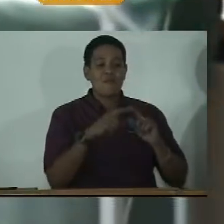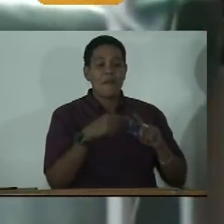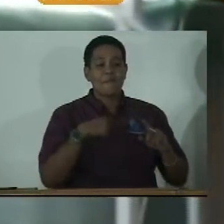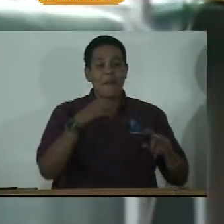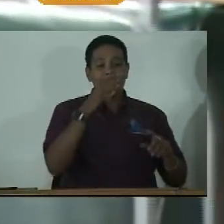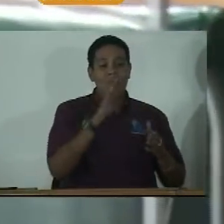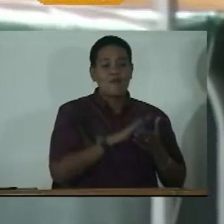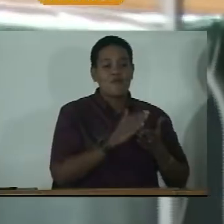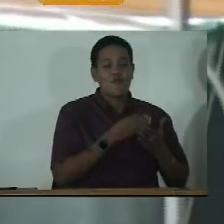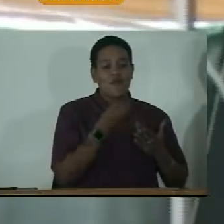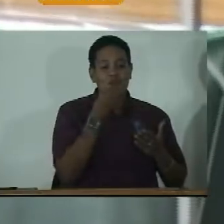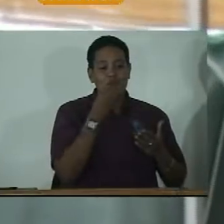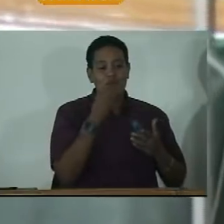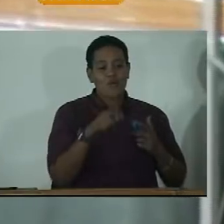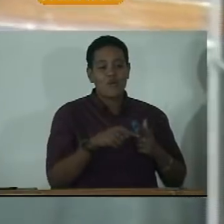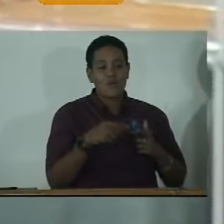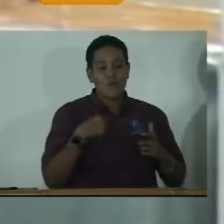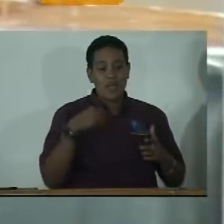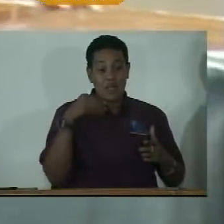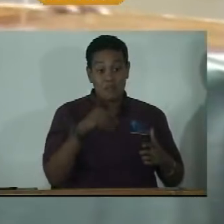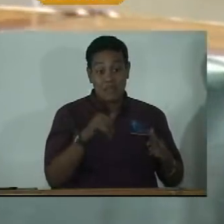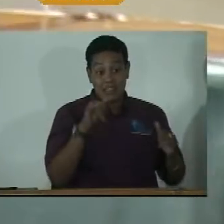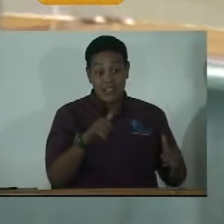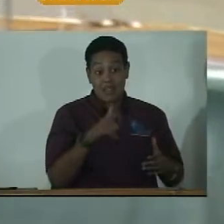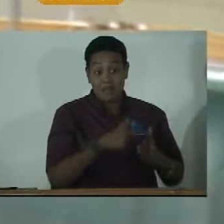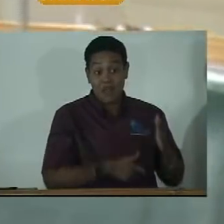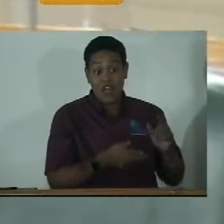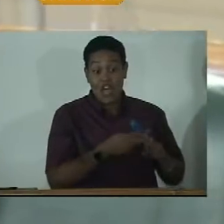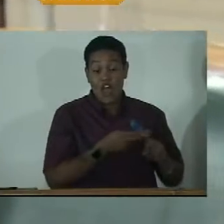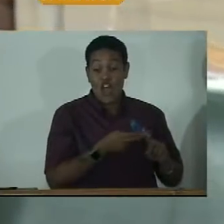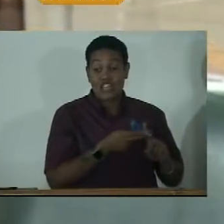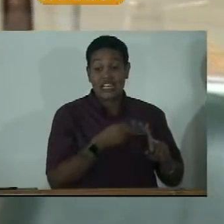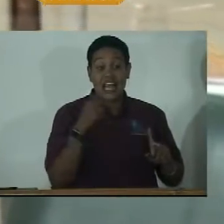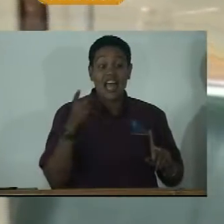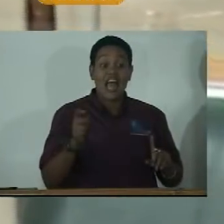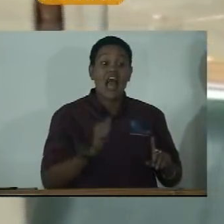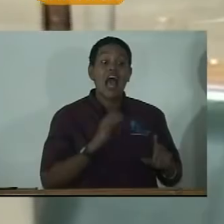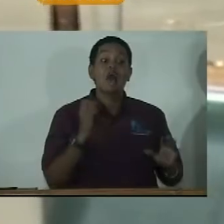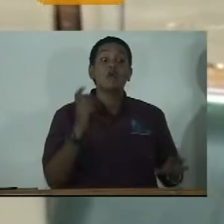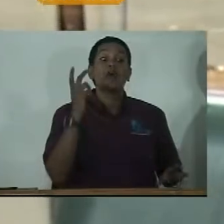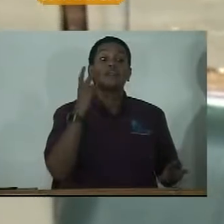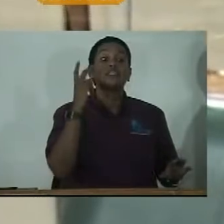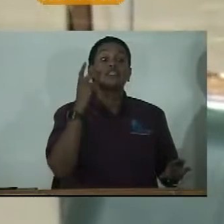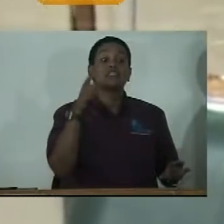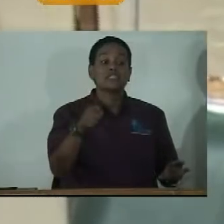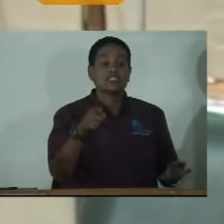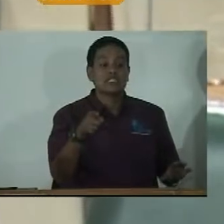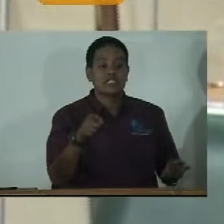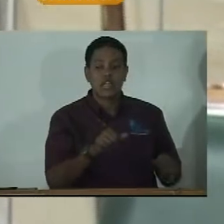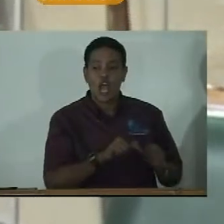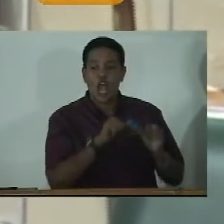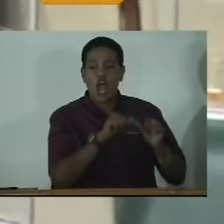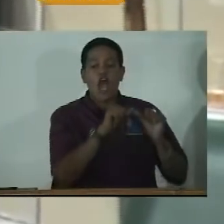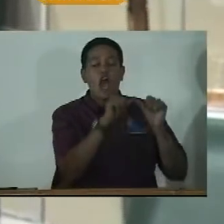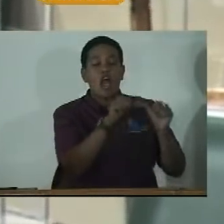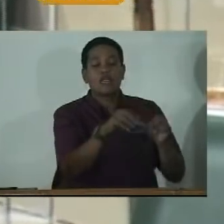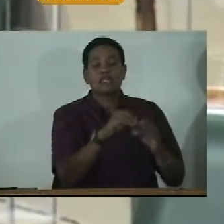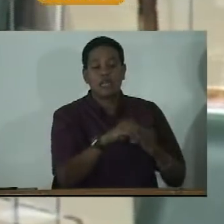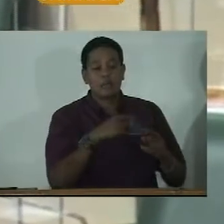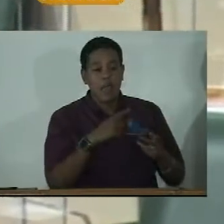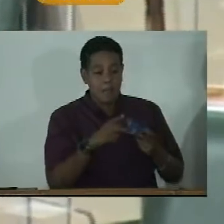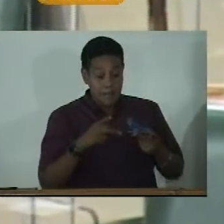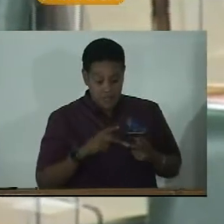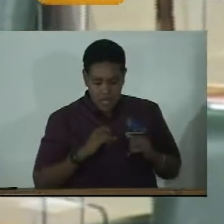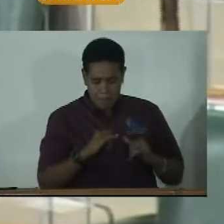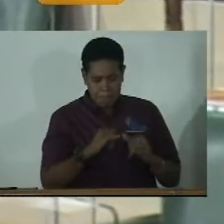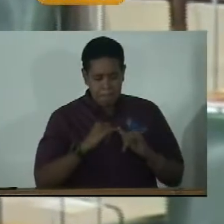food, he get bigger than me. But when I pay the same price at the hotel, I want to see the consistency in my plate. And worse,